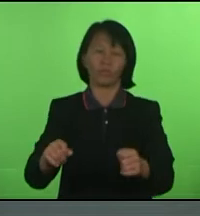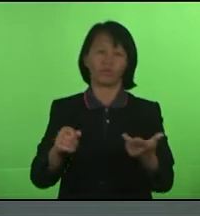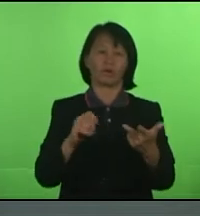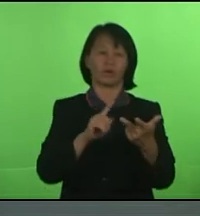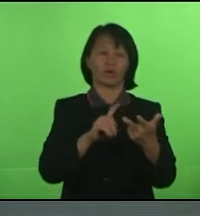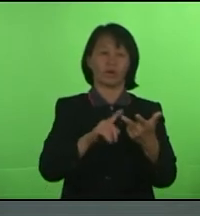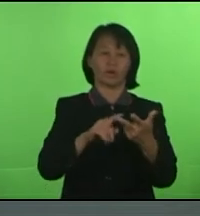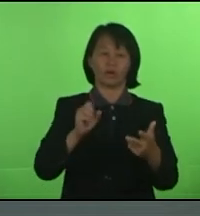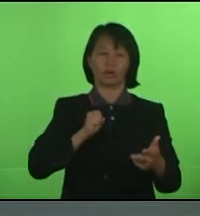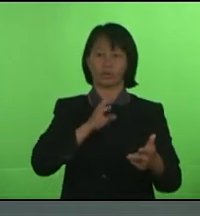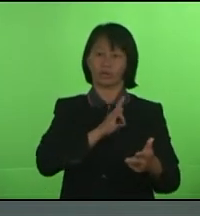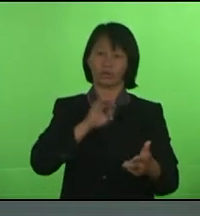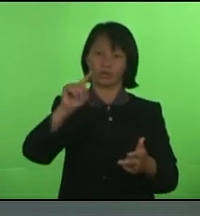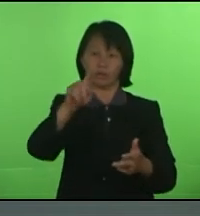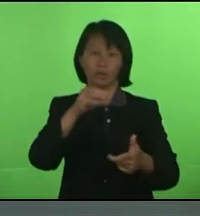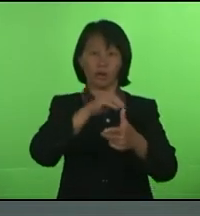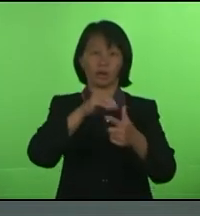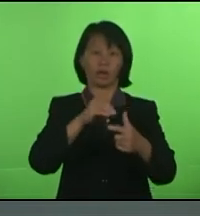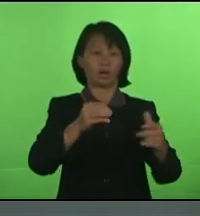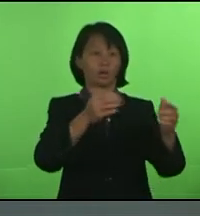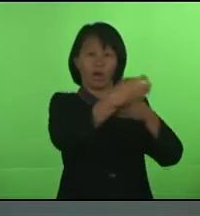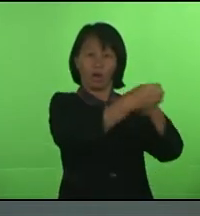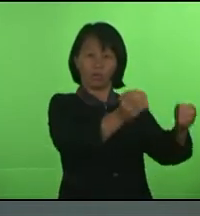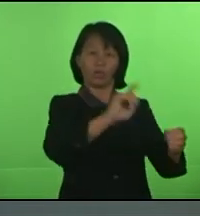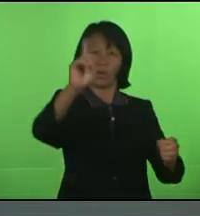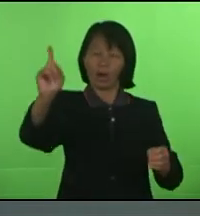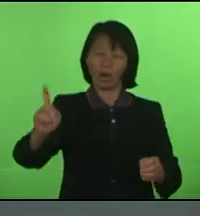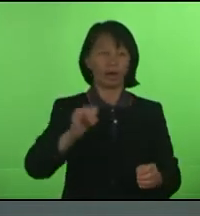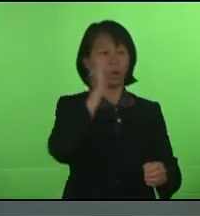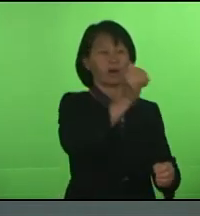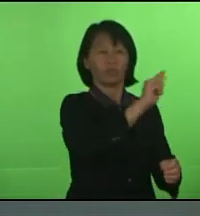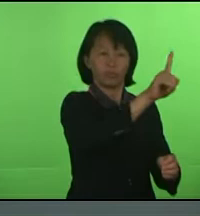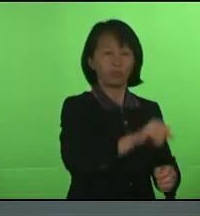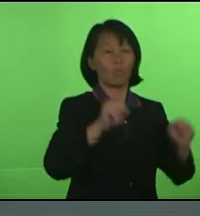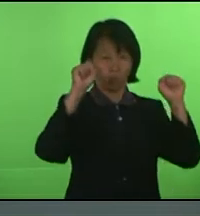even to the admin staff, either at the main office or in fact